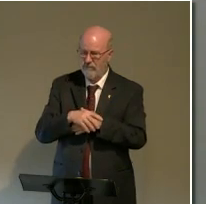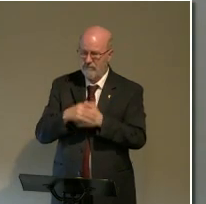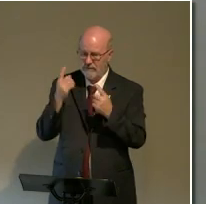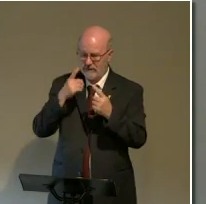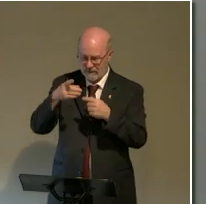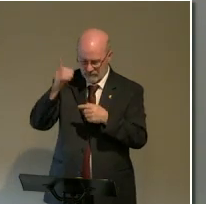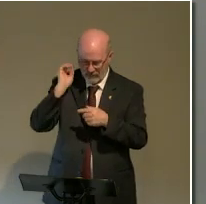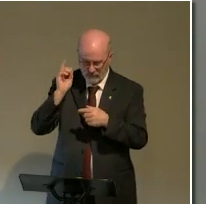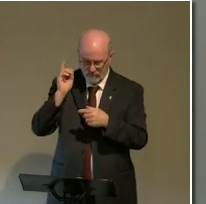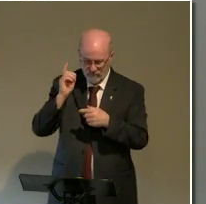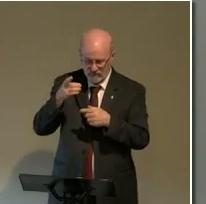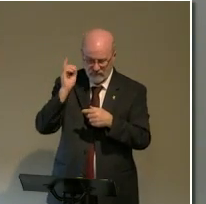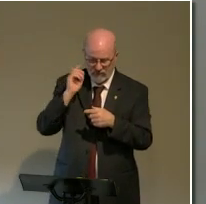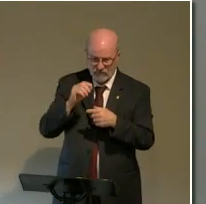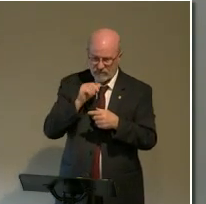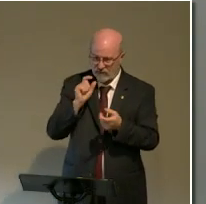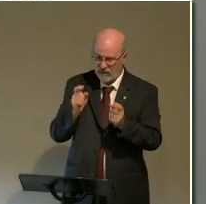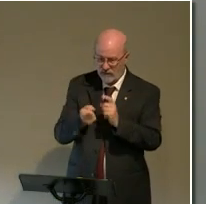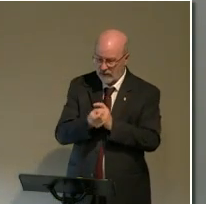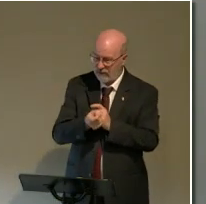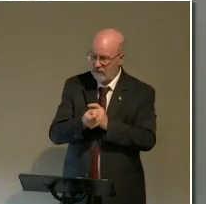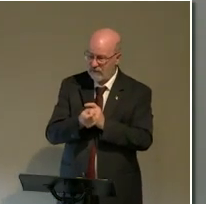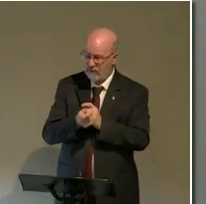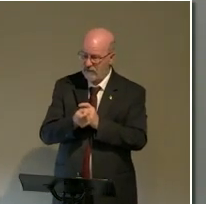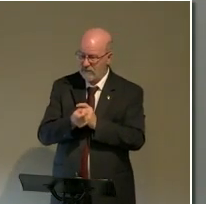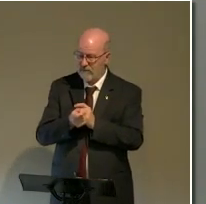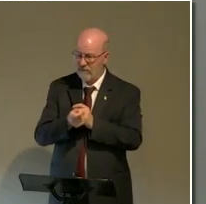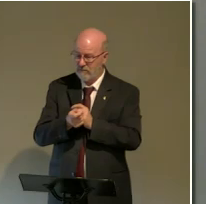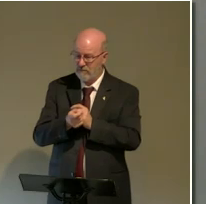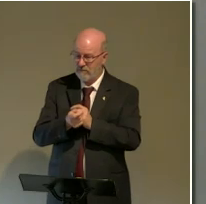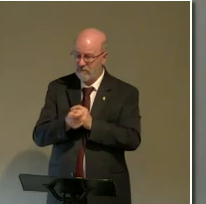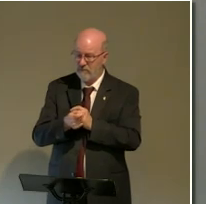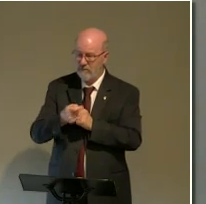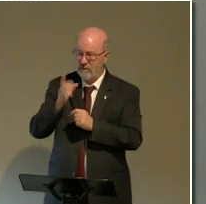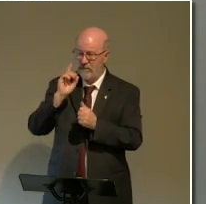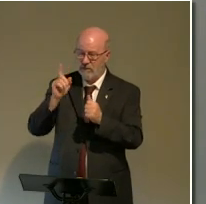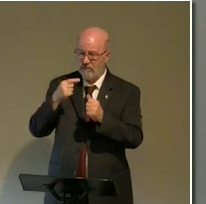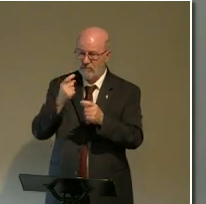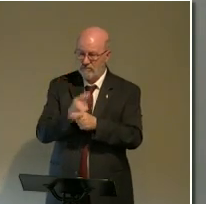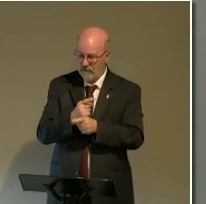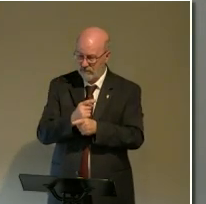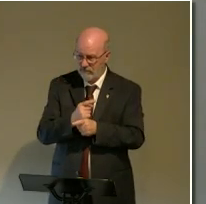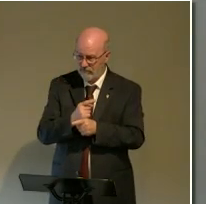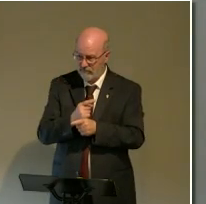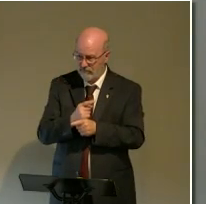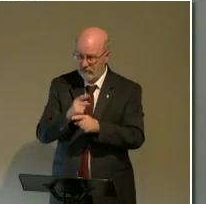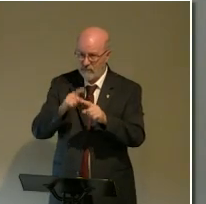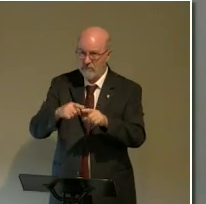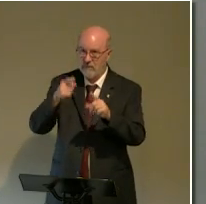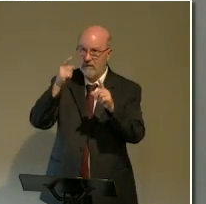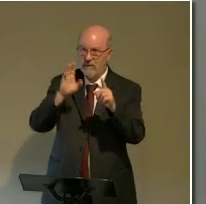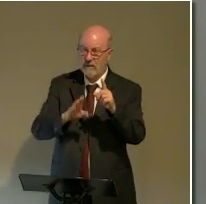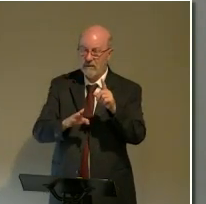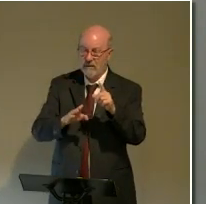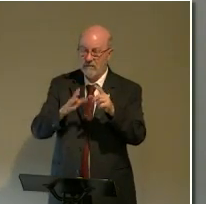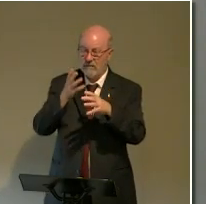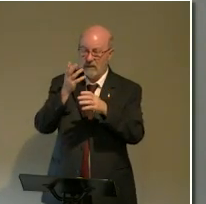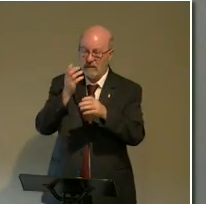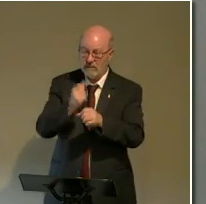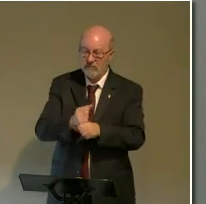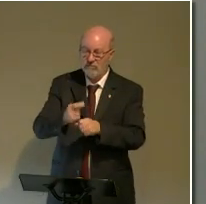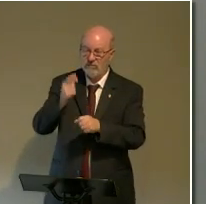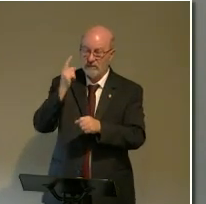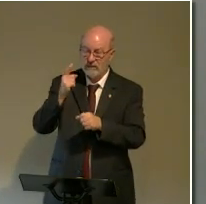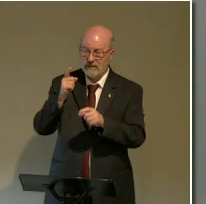of Daniel. Daniel did not change. He's like, I'm not changing. God comes first, right? I'm going to lean on God. I'm going to trust